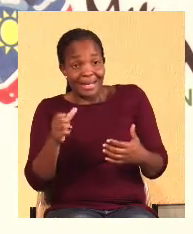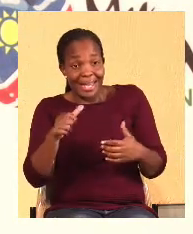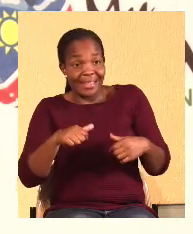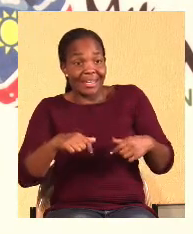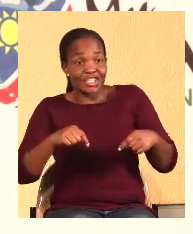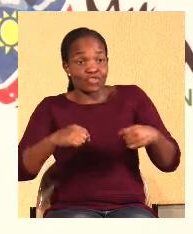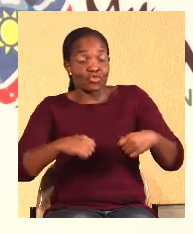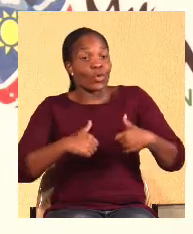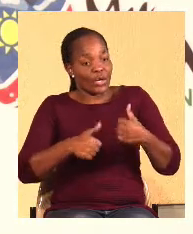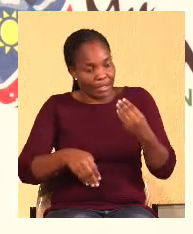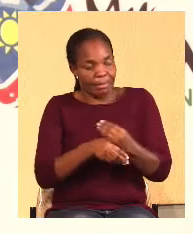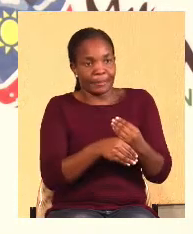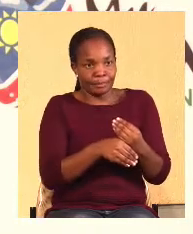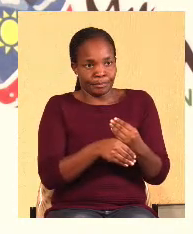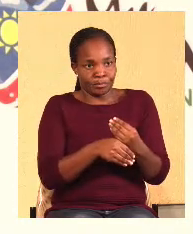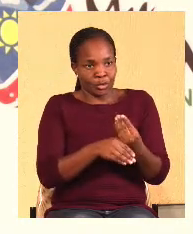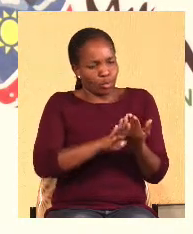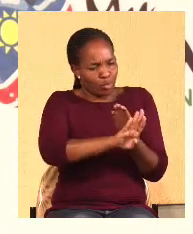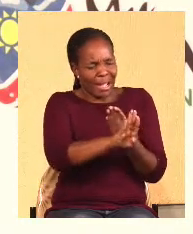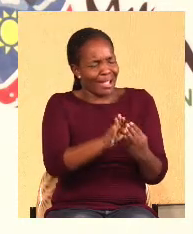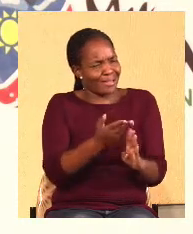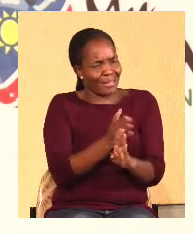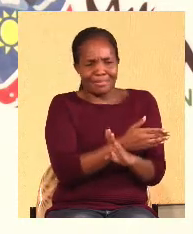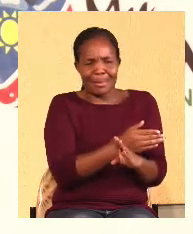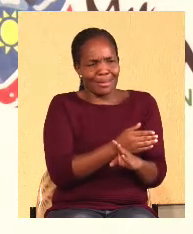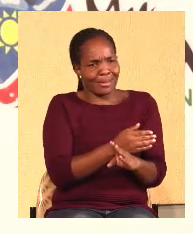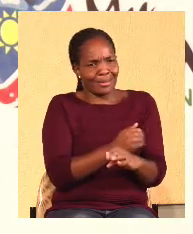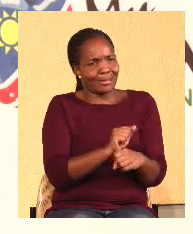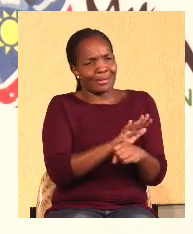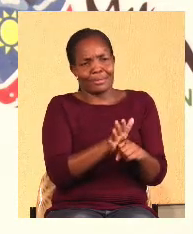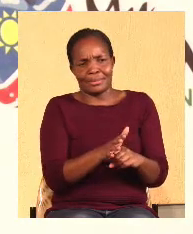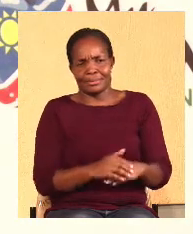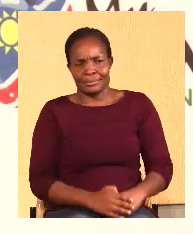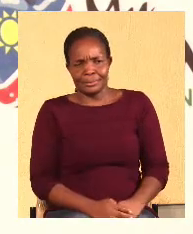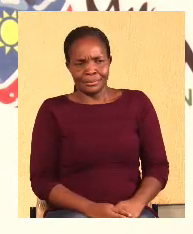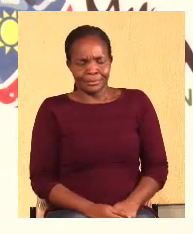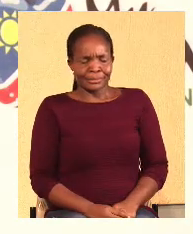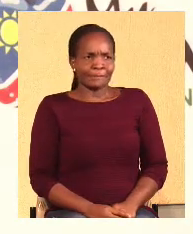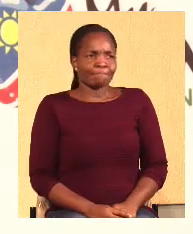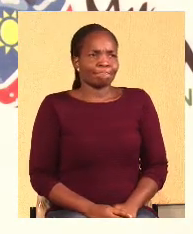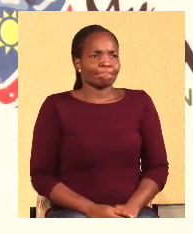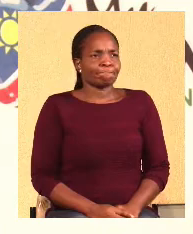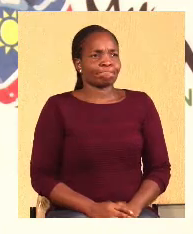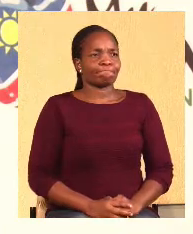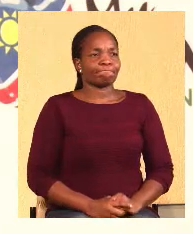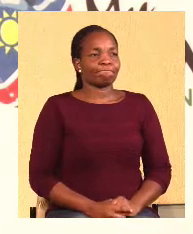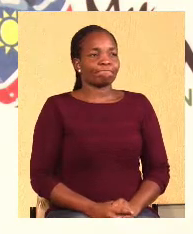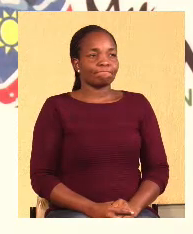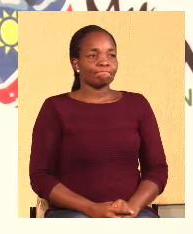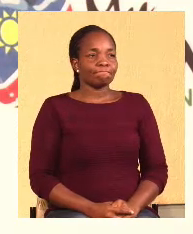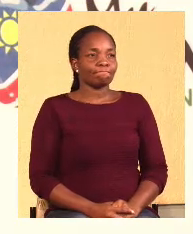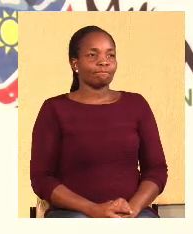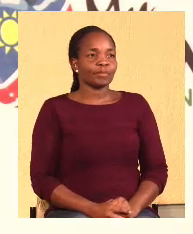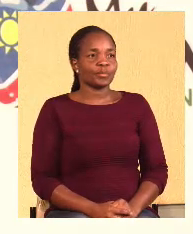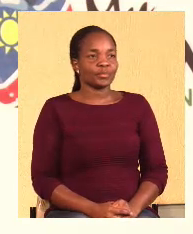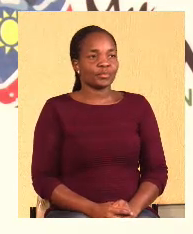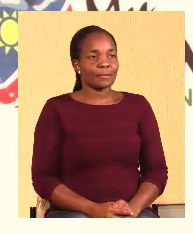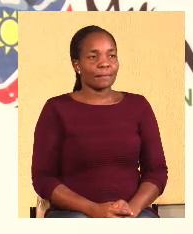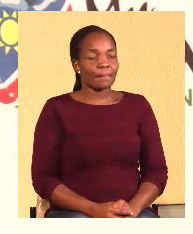shall be required to mitigate the impact or the contamination or the transmission of COVID.